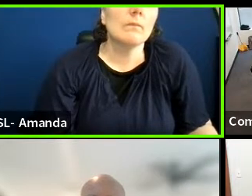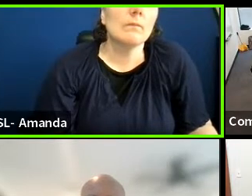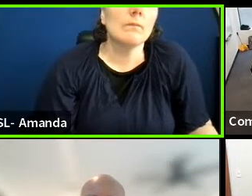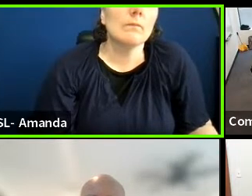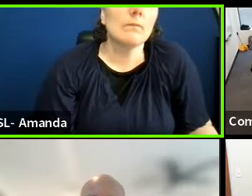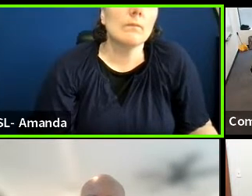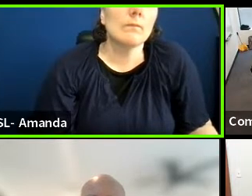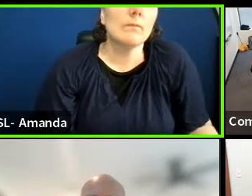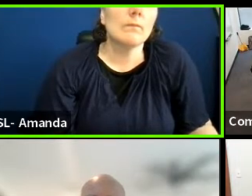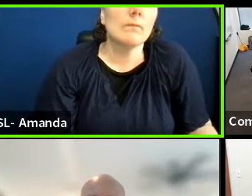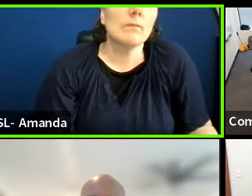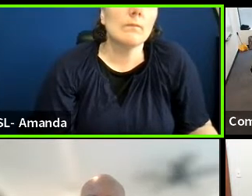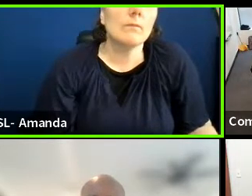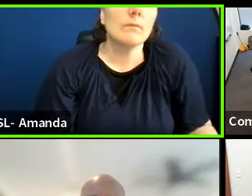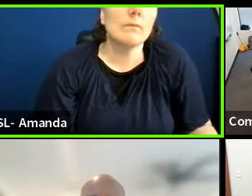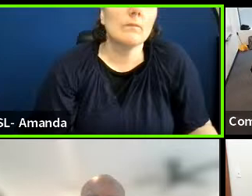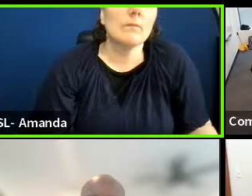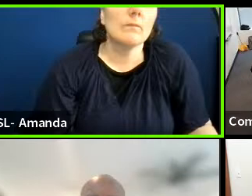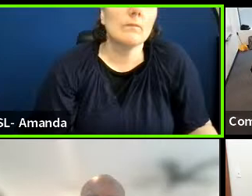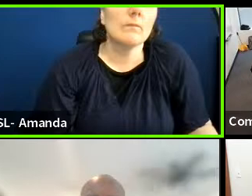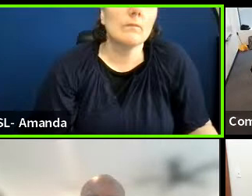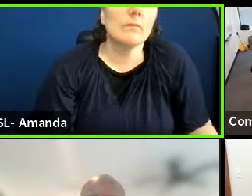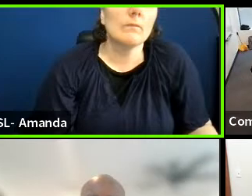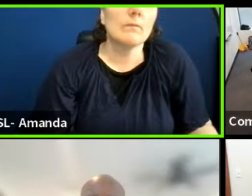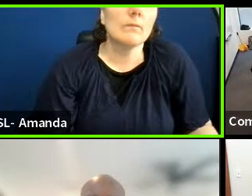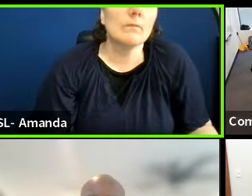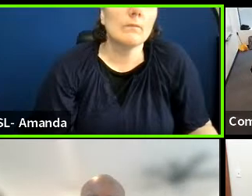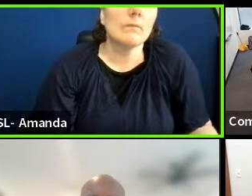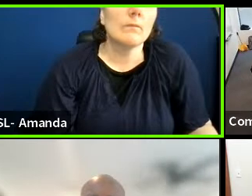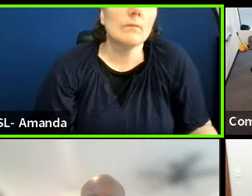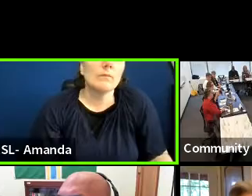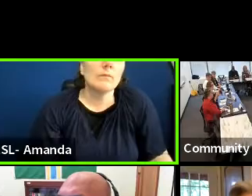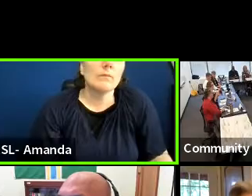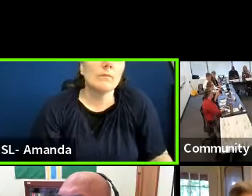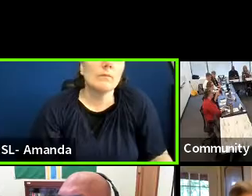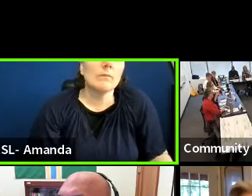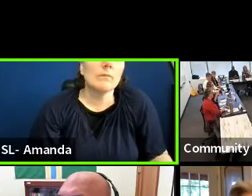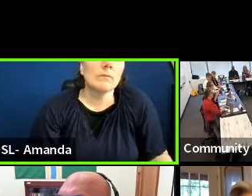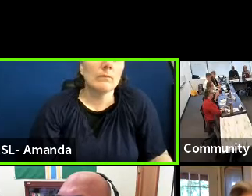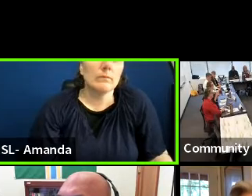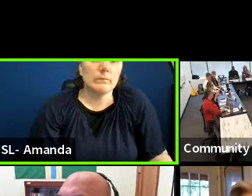Yeah. Emily, are you able to put the slides back up?